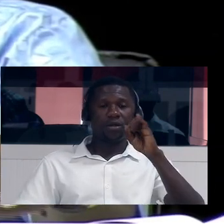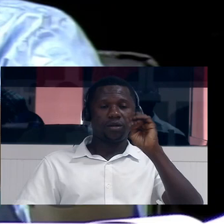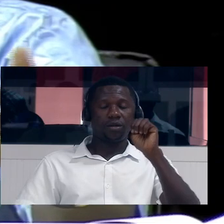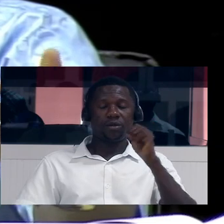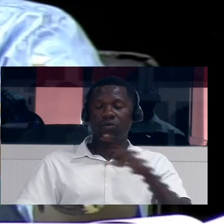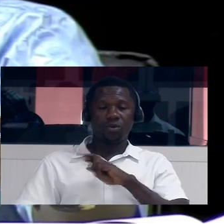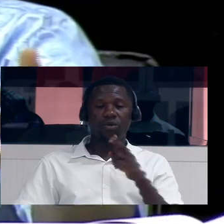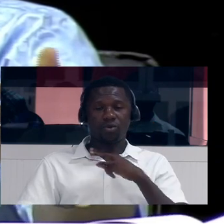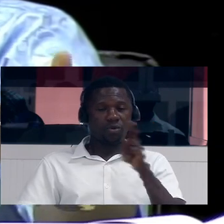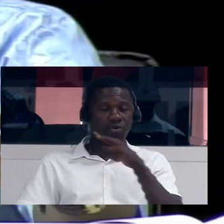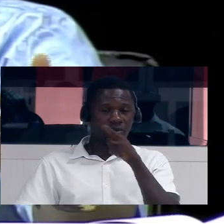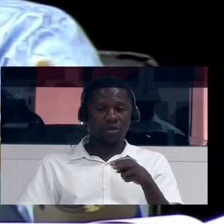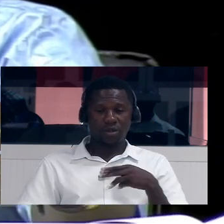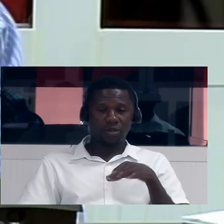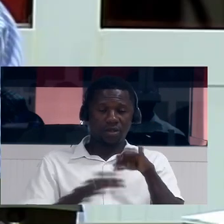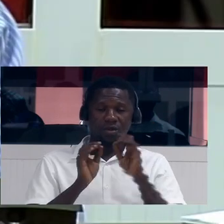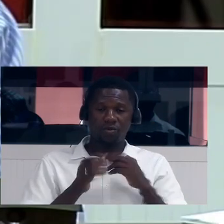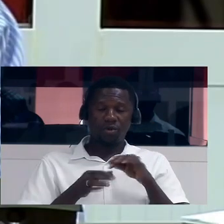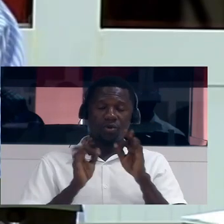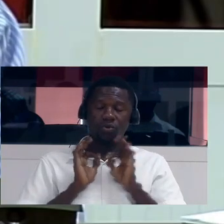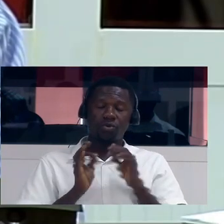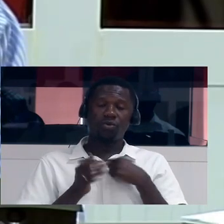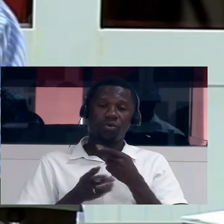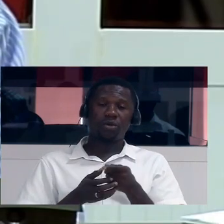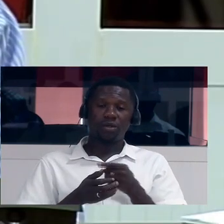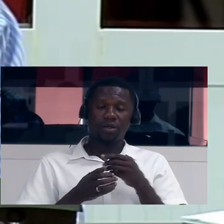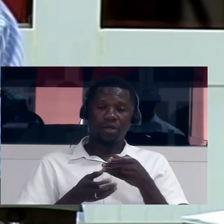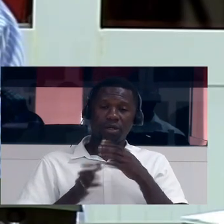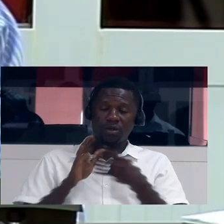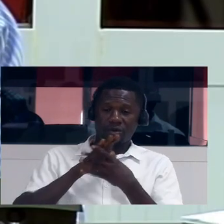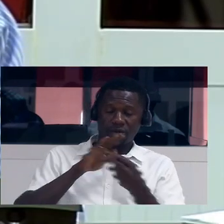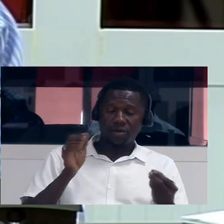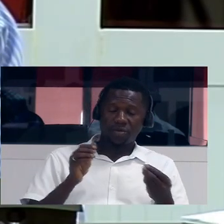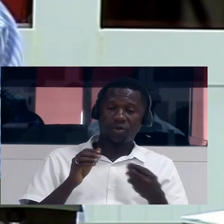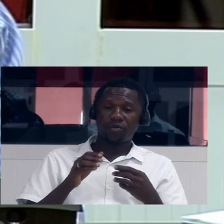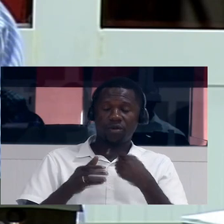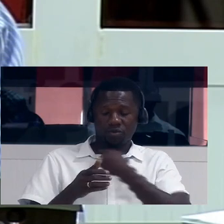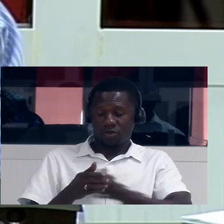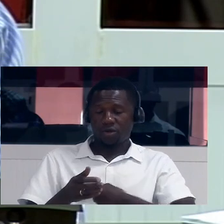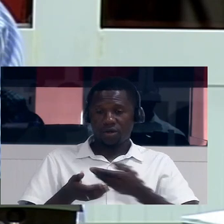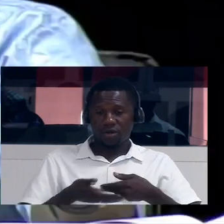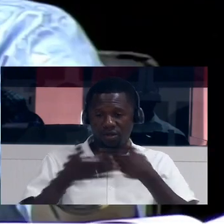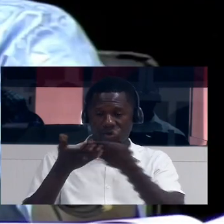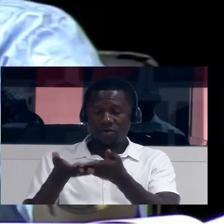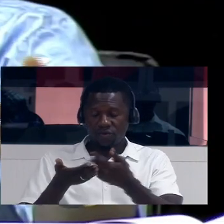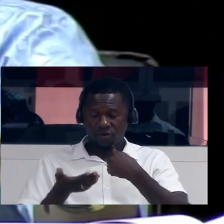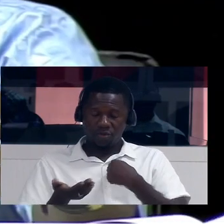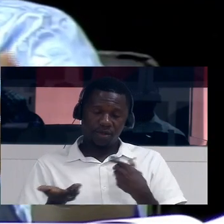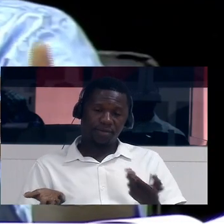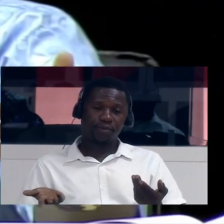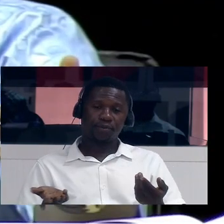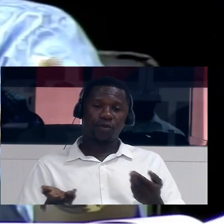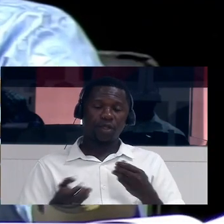took, and requested for a copy of the post-mortem and handed it over to me. He said that's